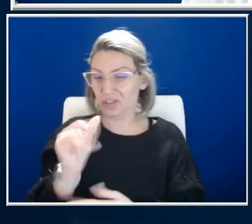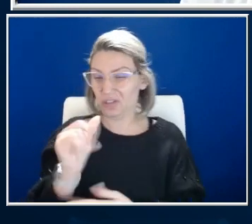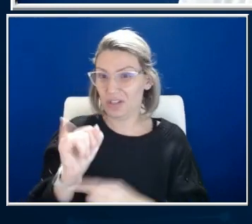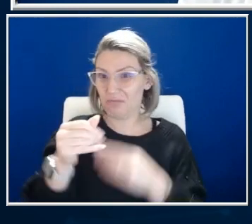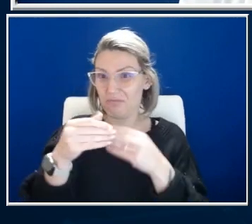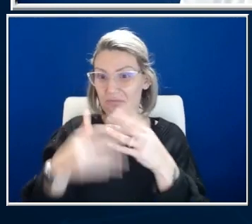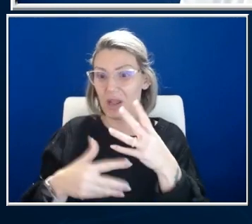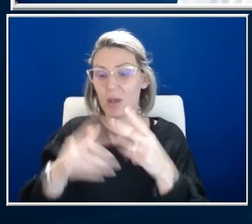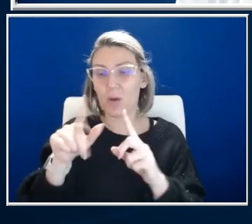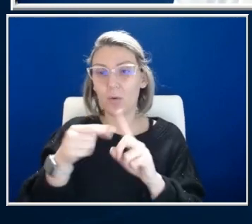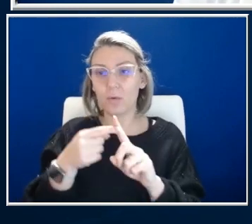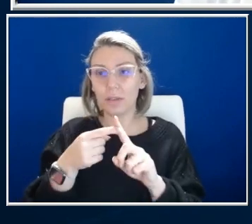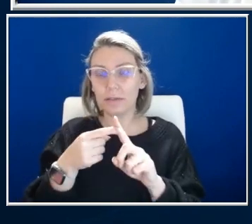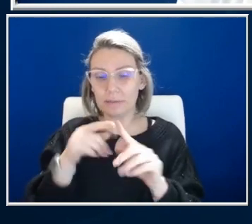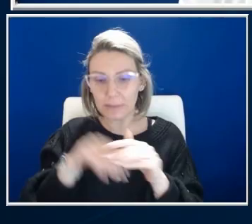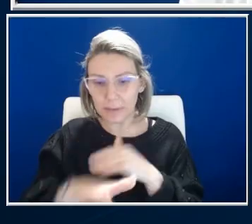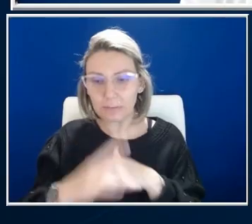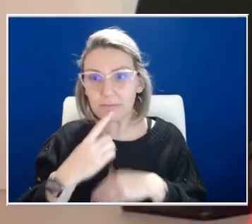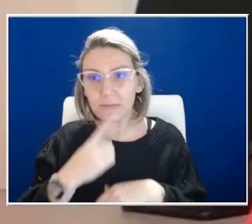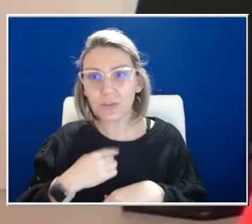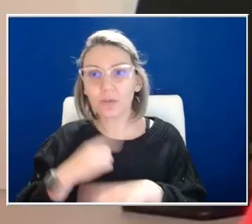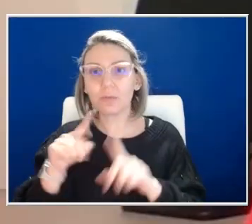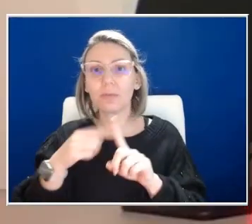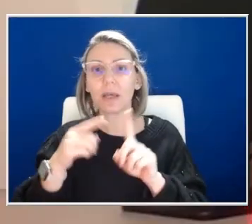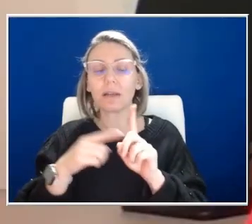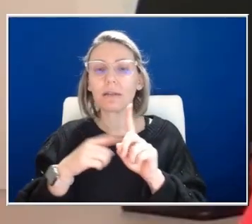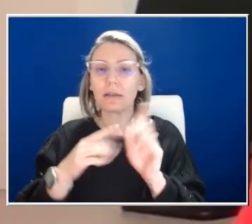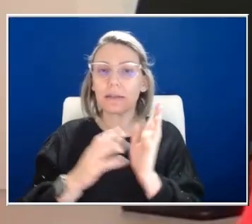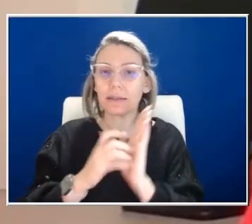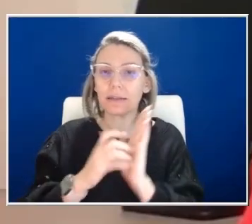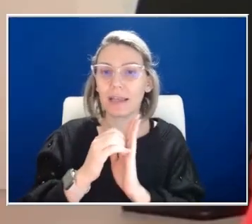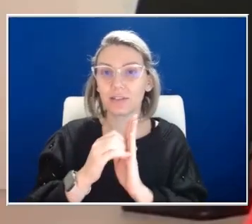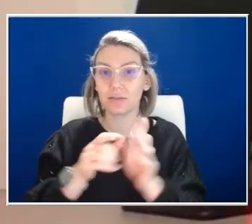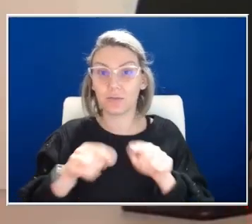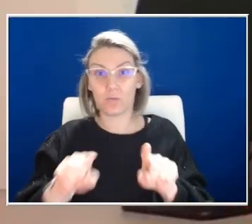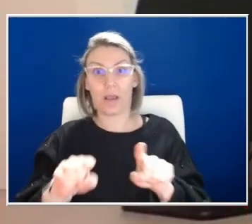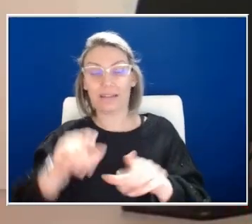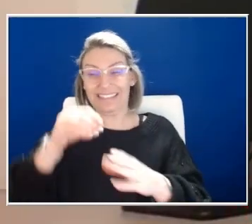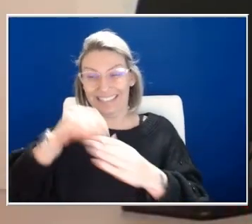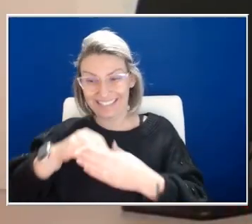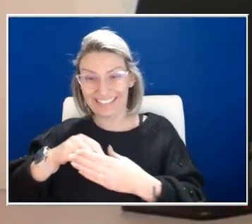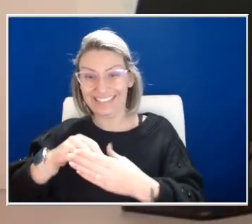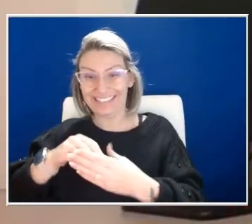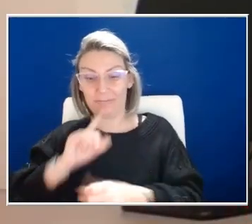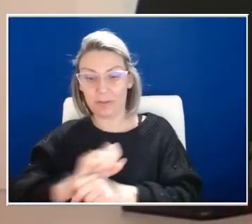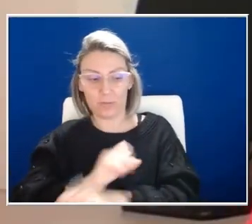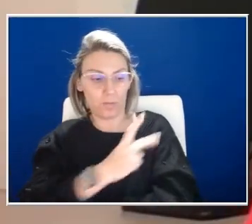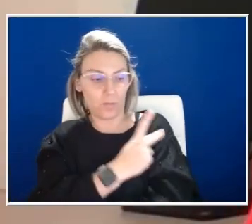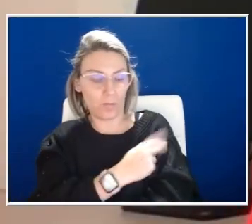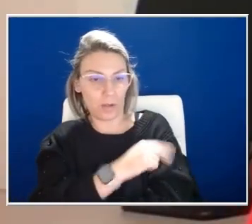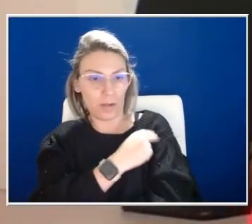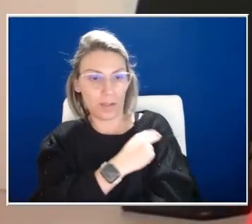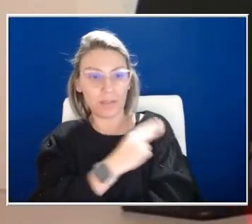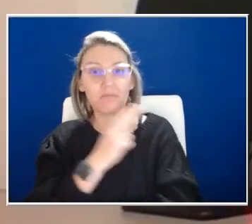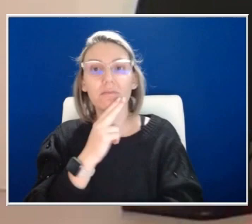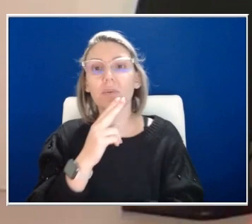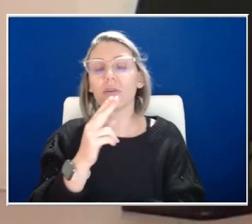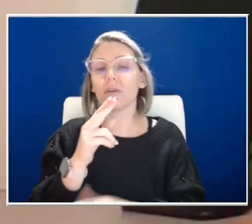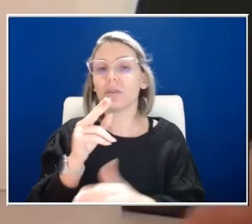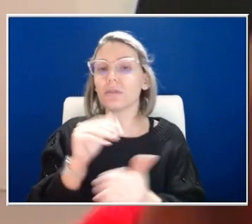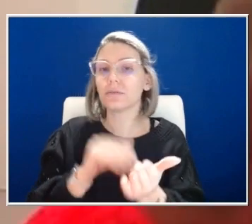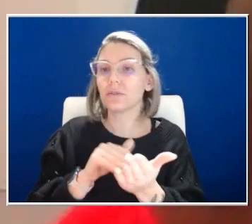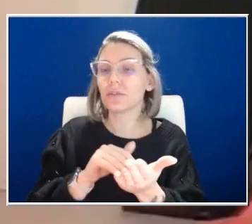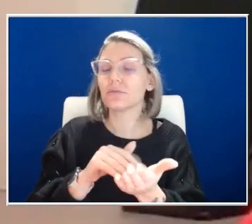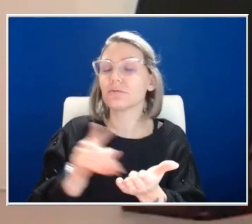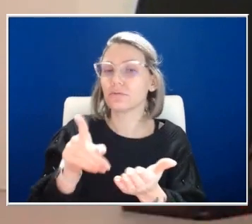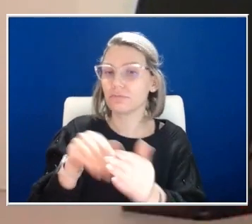in and told me about the cancer while I was in KU Hospital, Dr. Alcas-Pouls came in, and I was